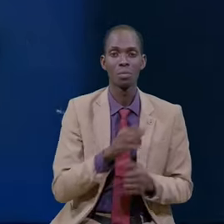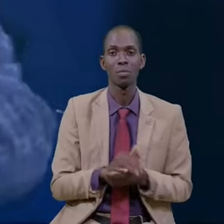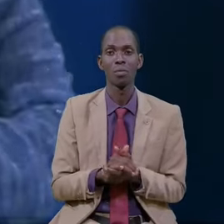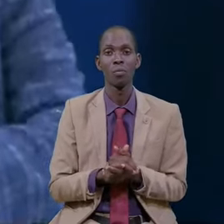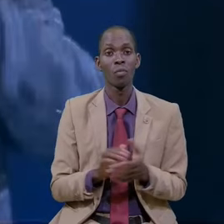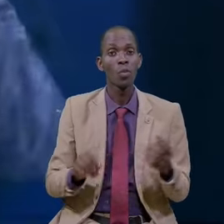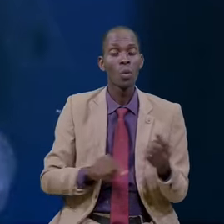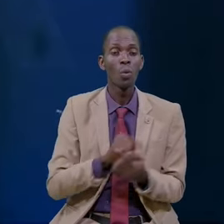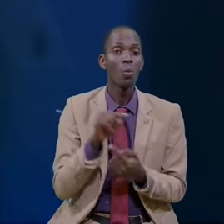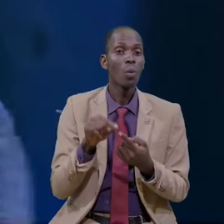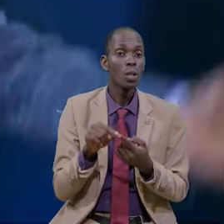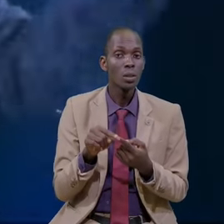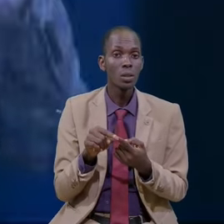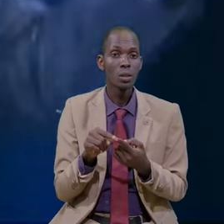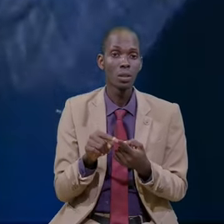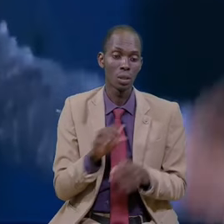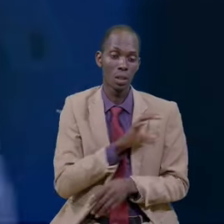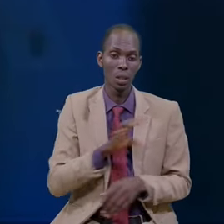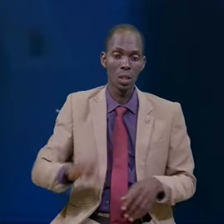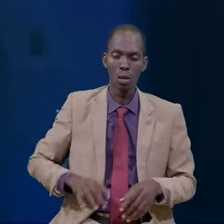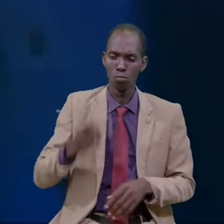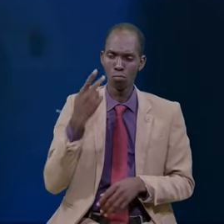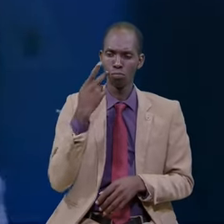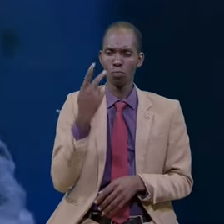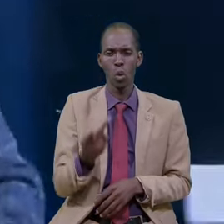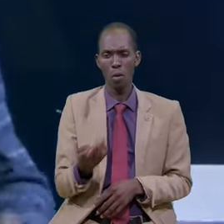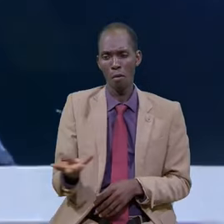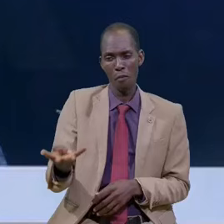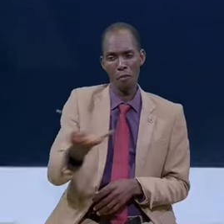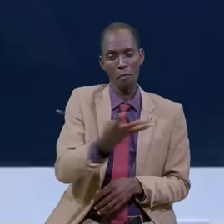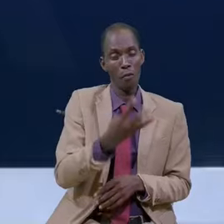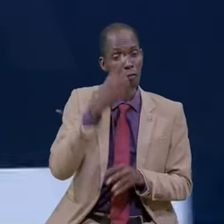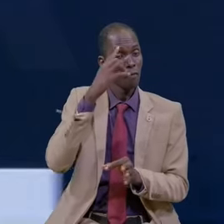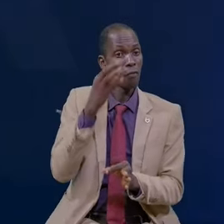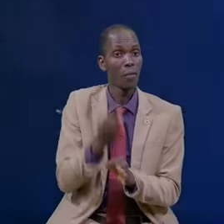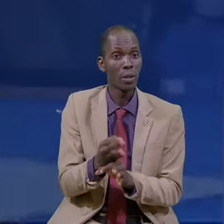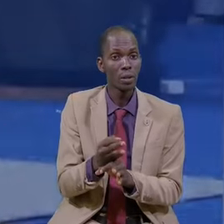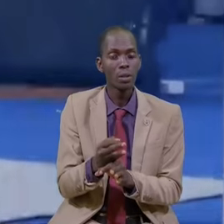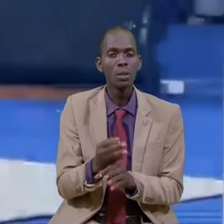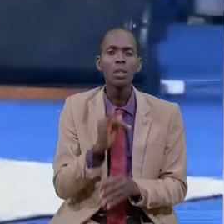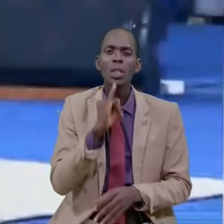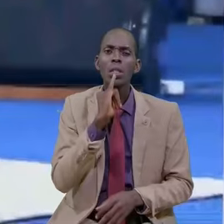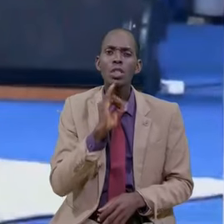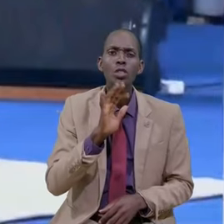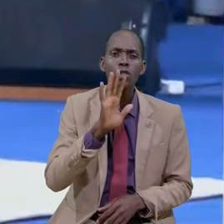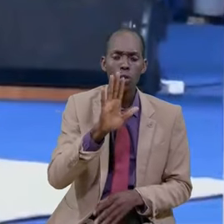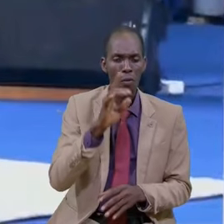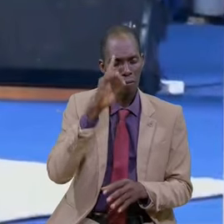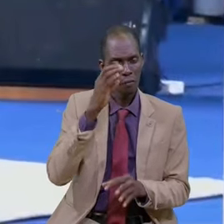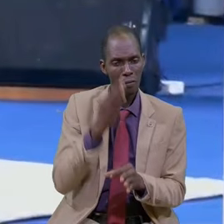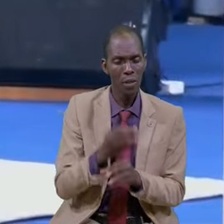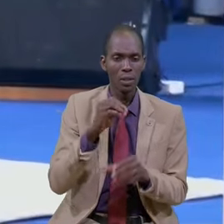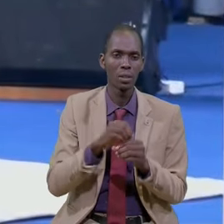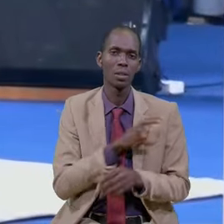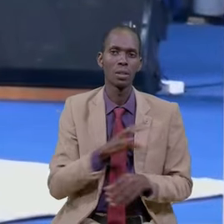register he saw their faith fa in Christ the